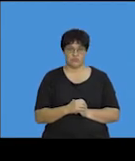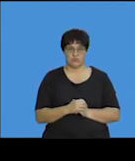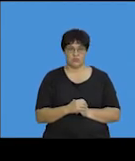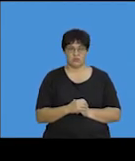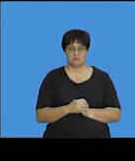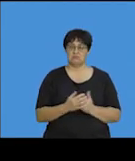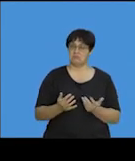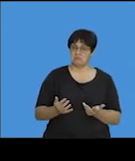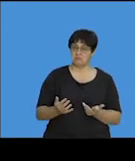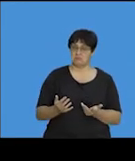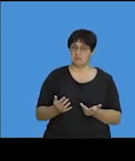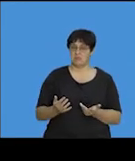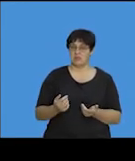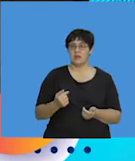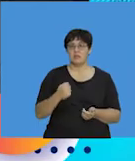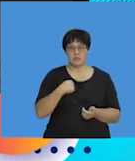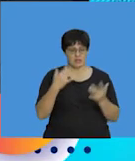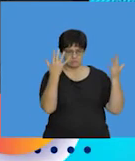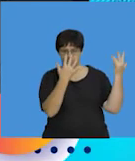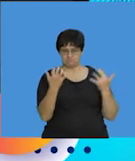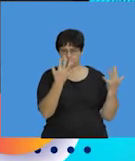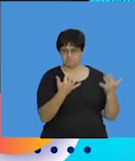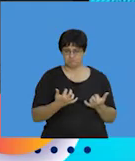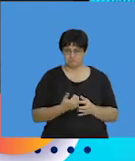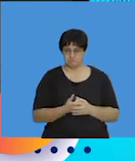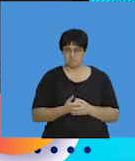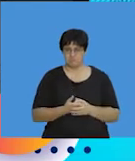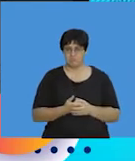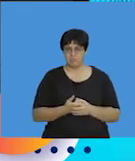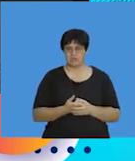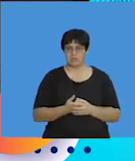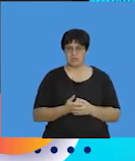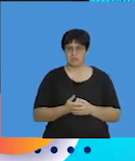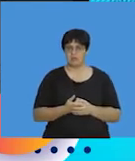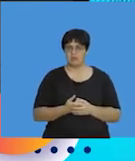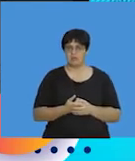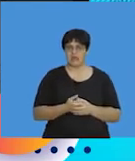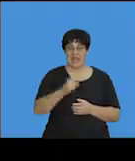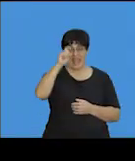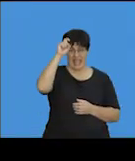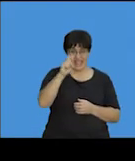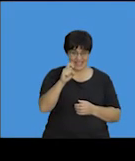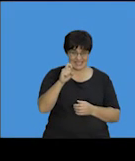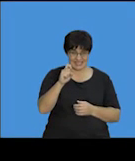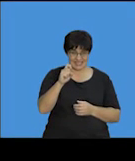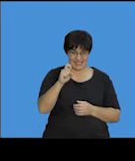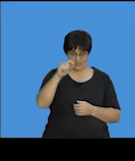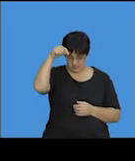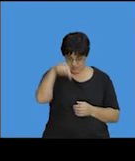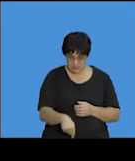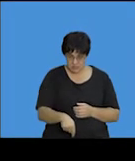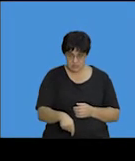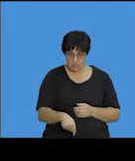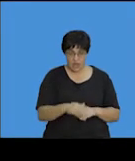So, actually, I could work out the time it takes for X